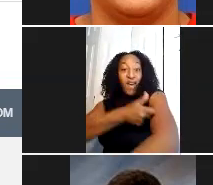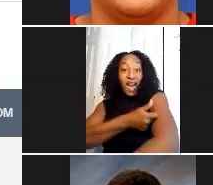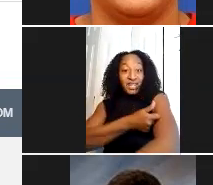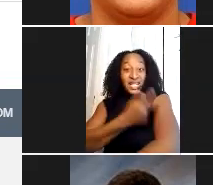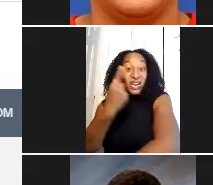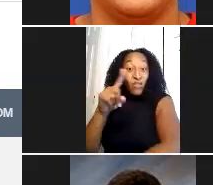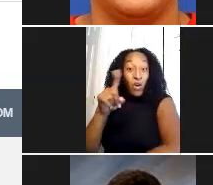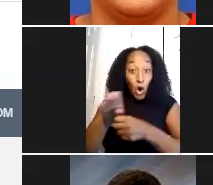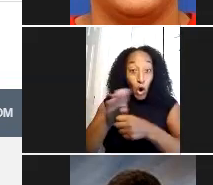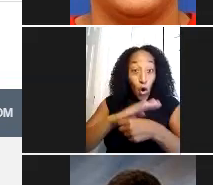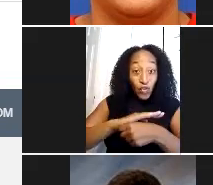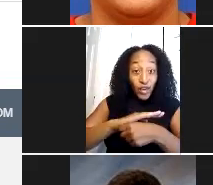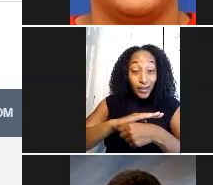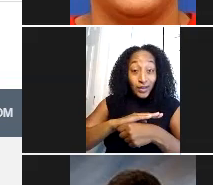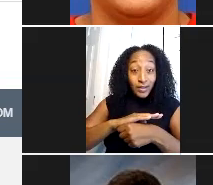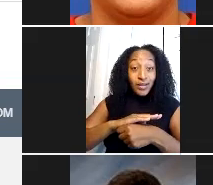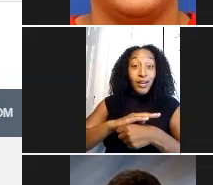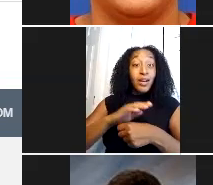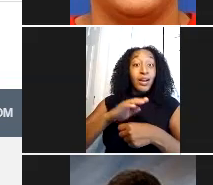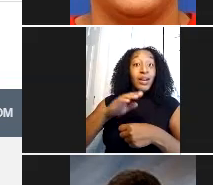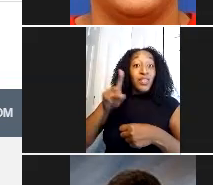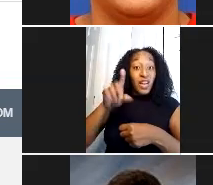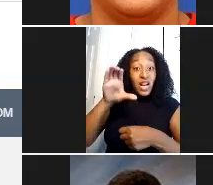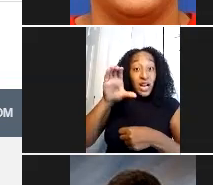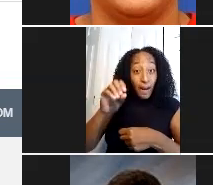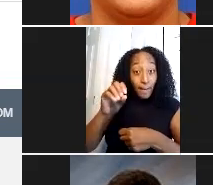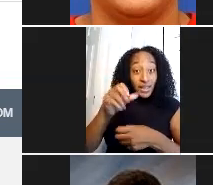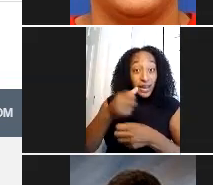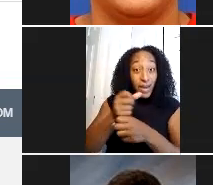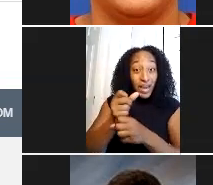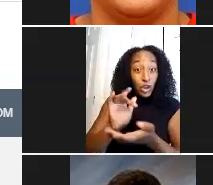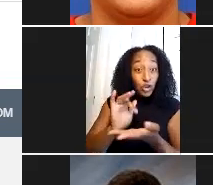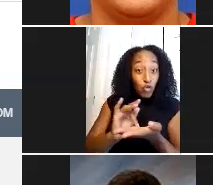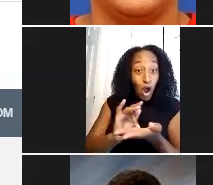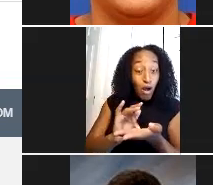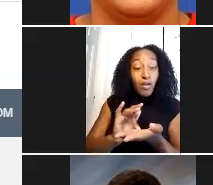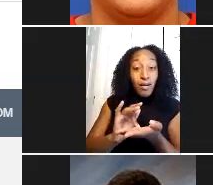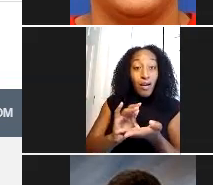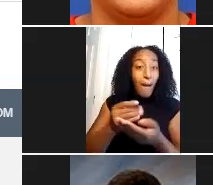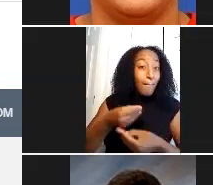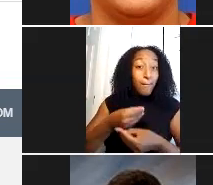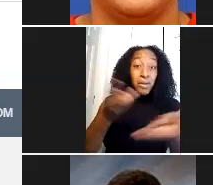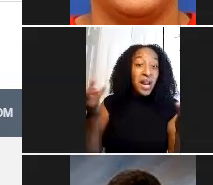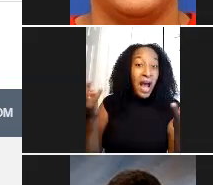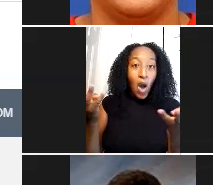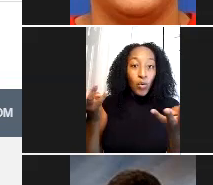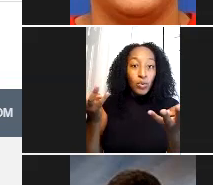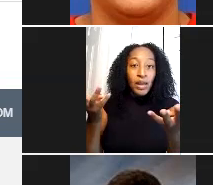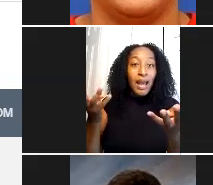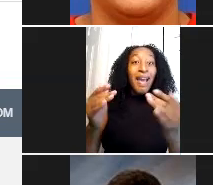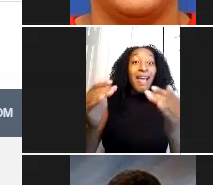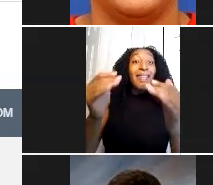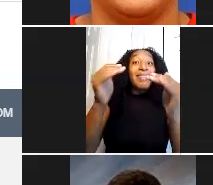after had to actually stop administering it, because some of the folk who